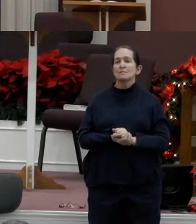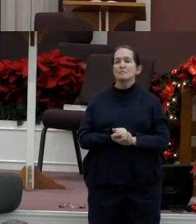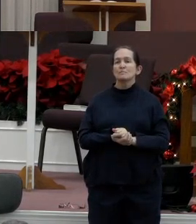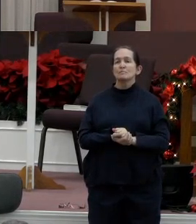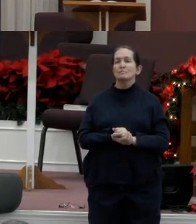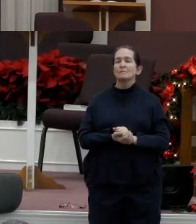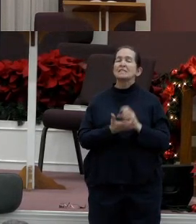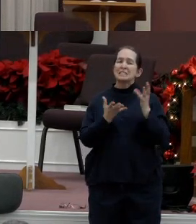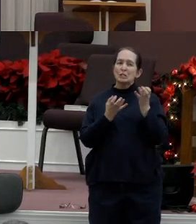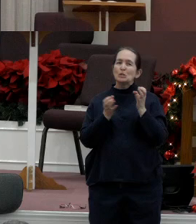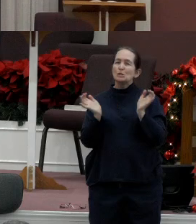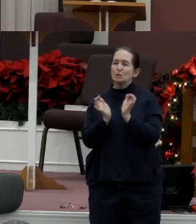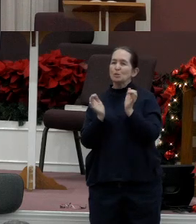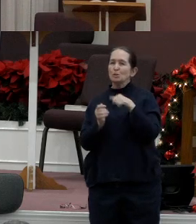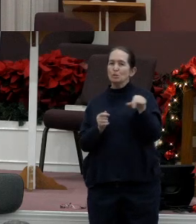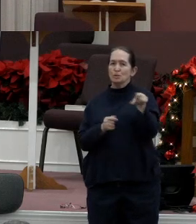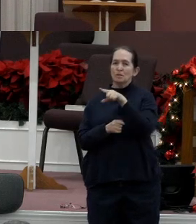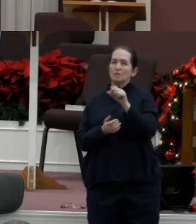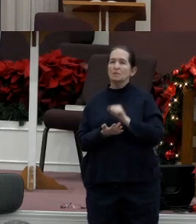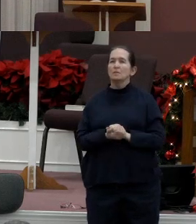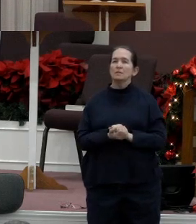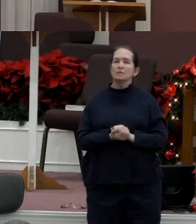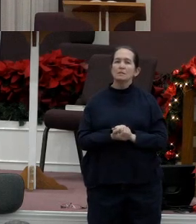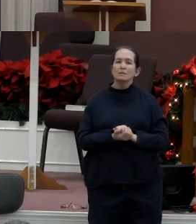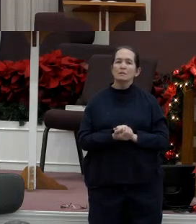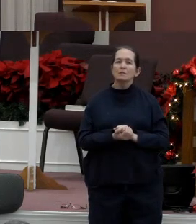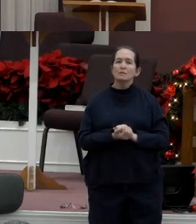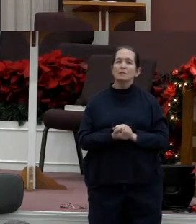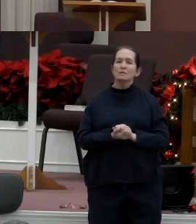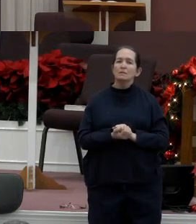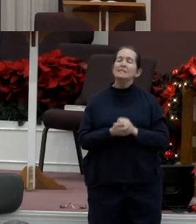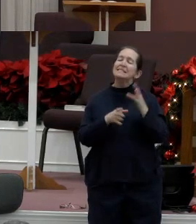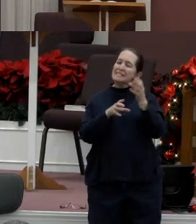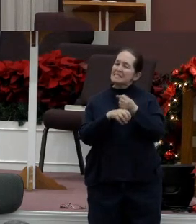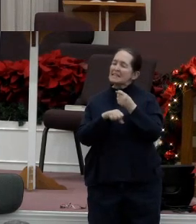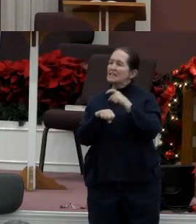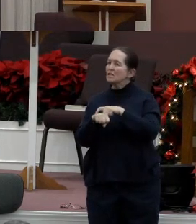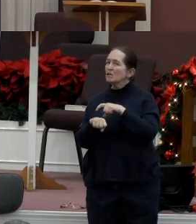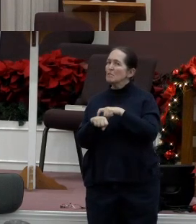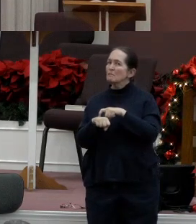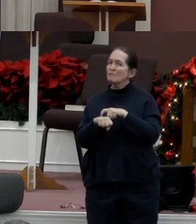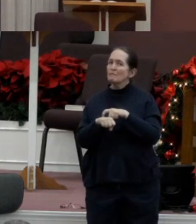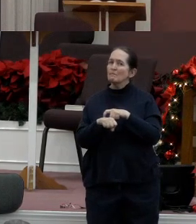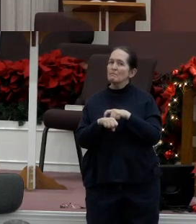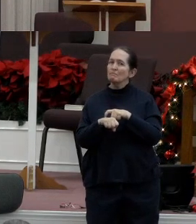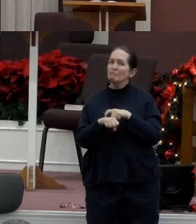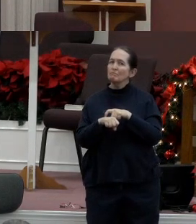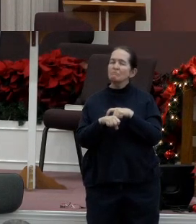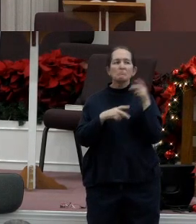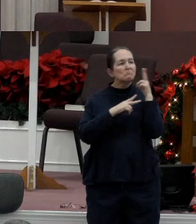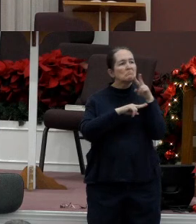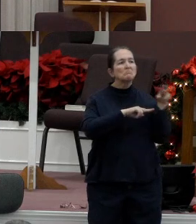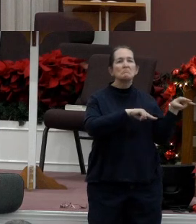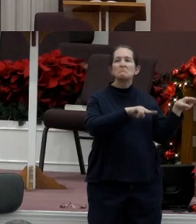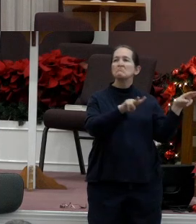I want to encourage you to take time to look